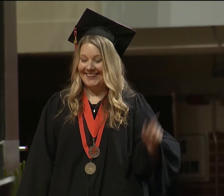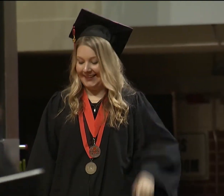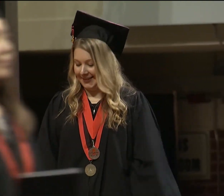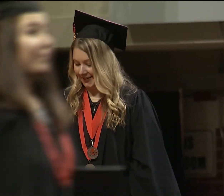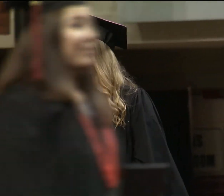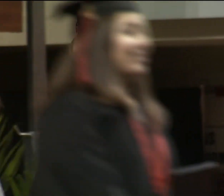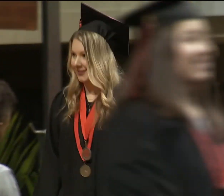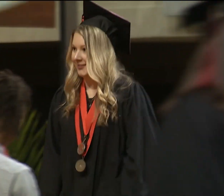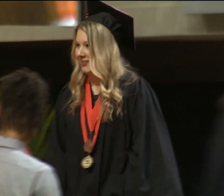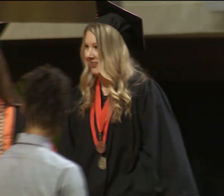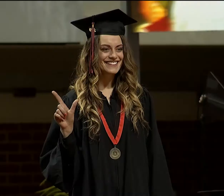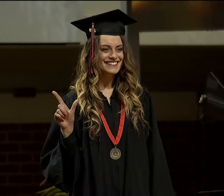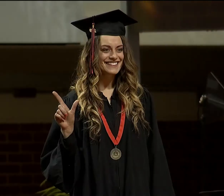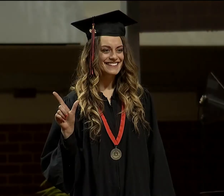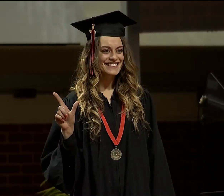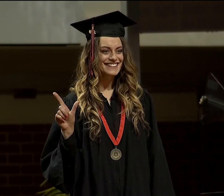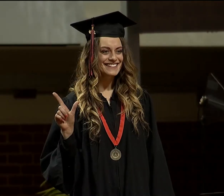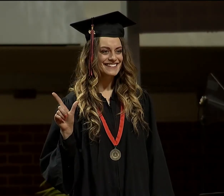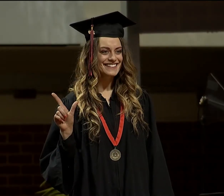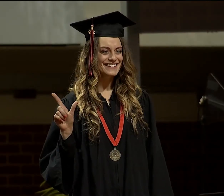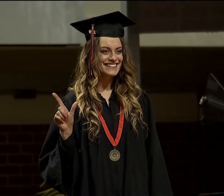Abigail Sutherland.